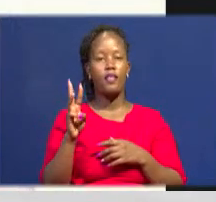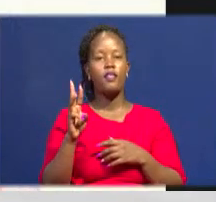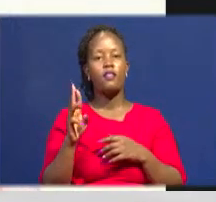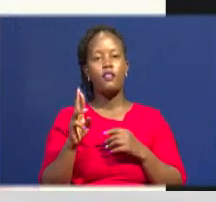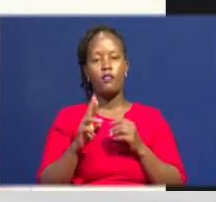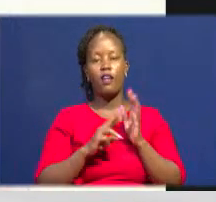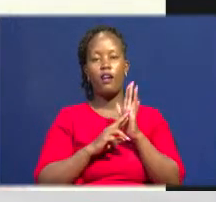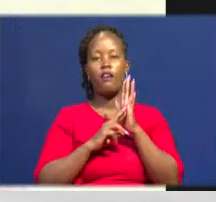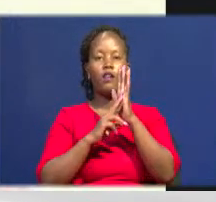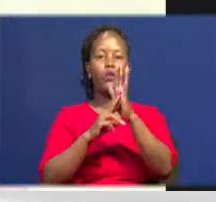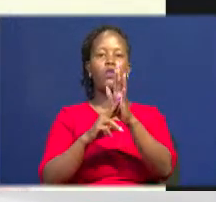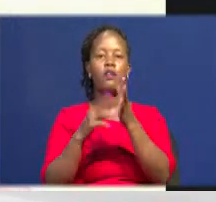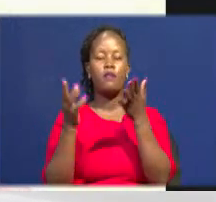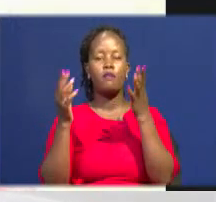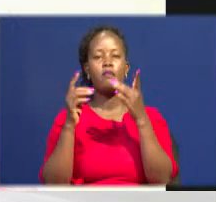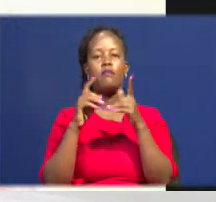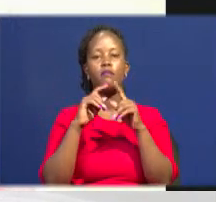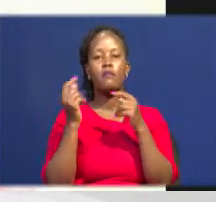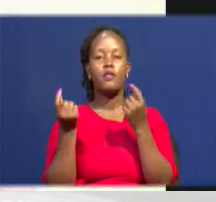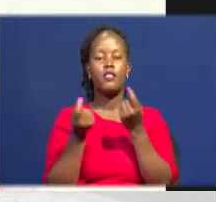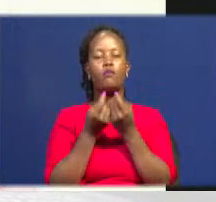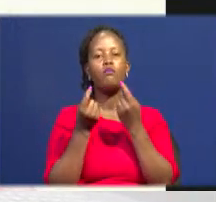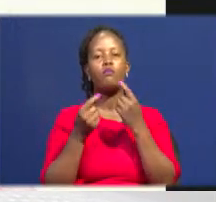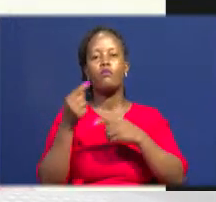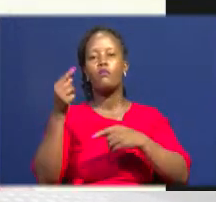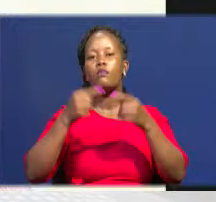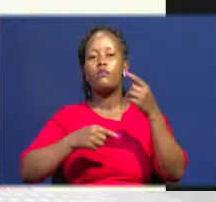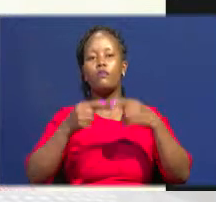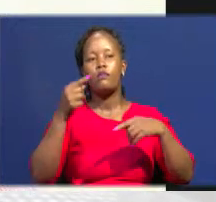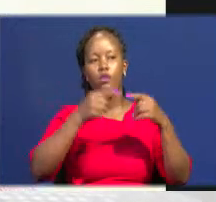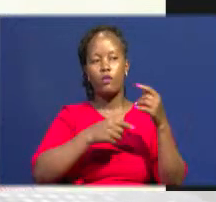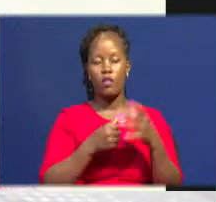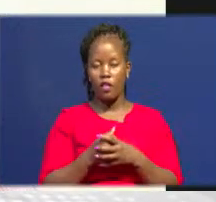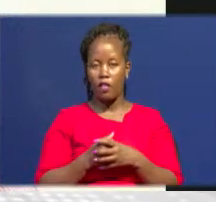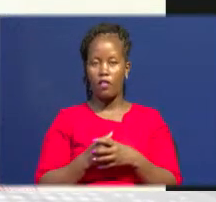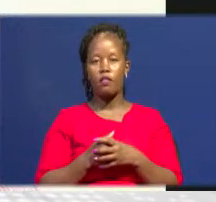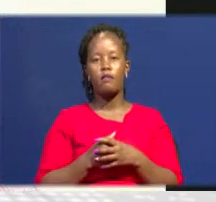teams in basketball. Remember last year,